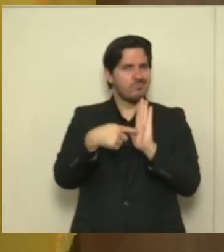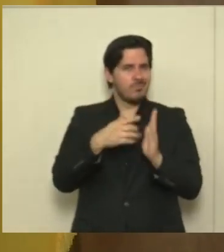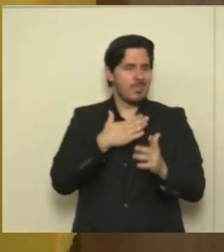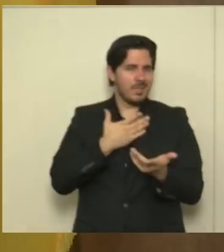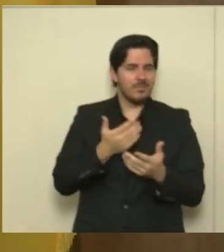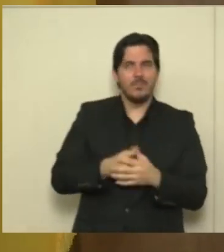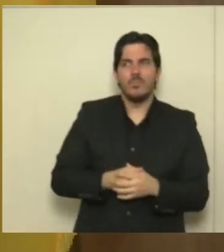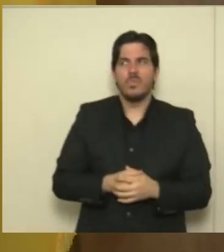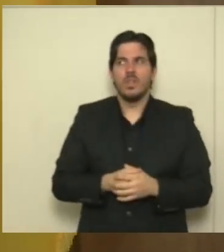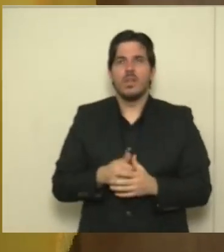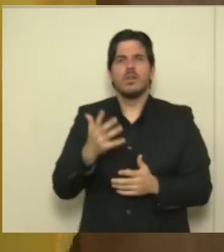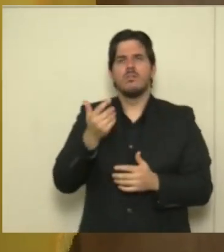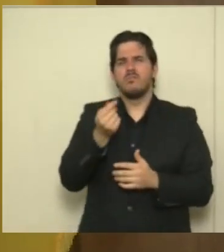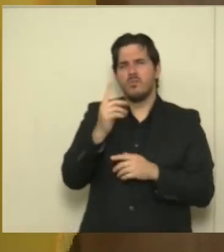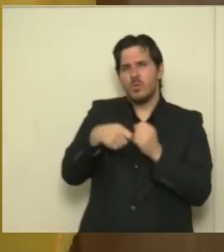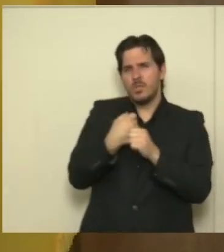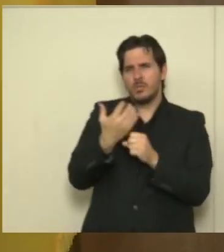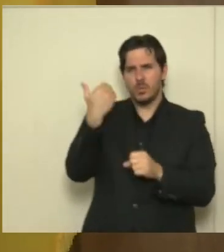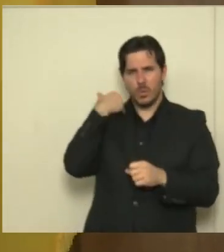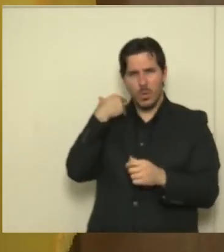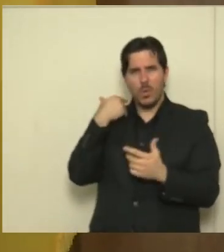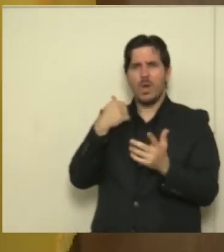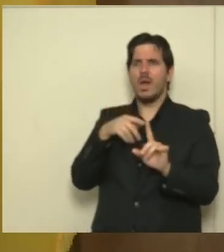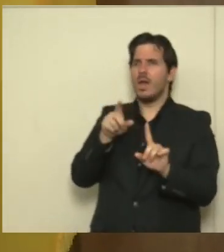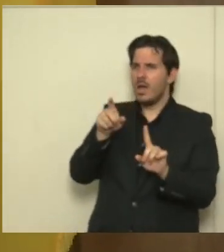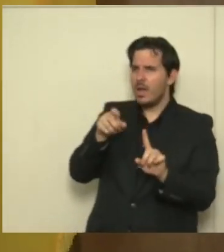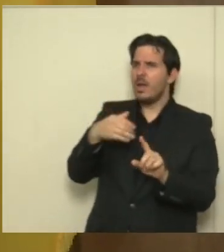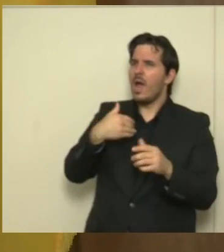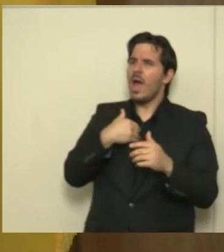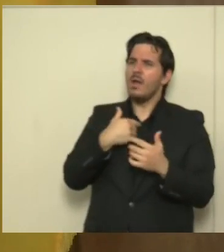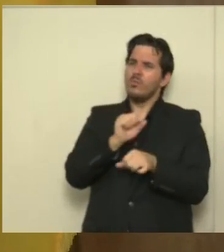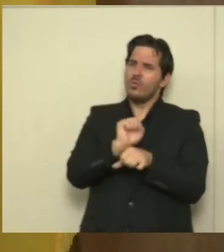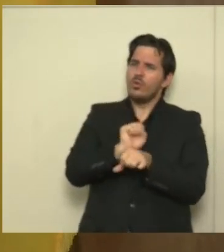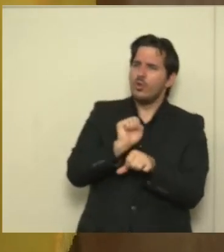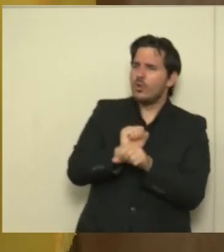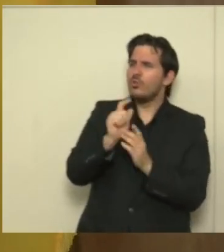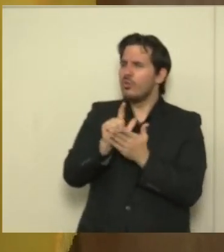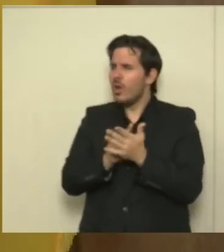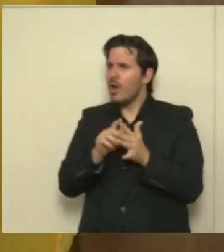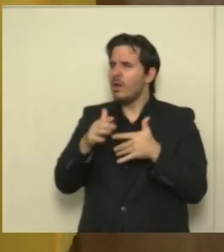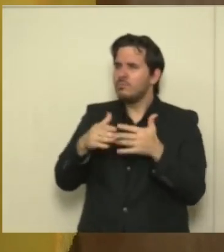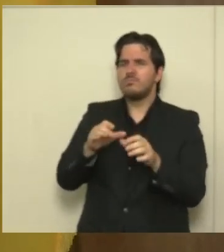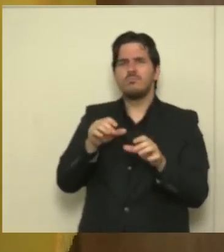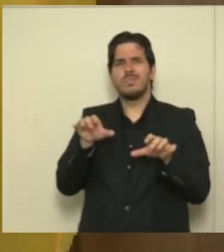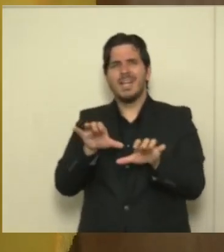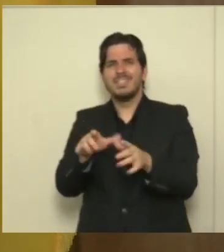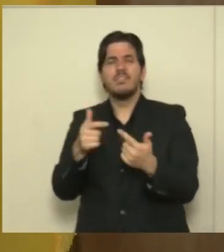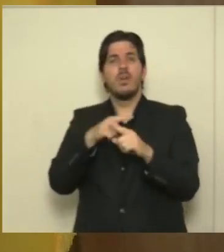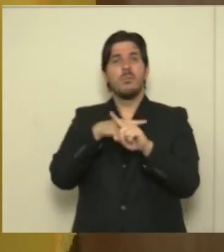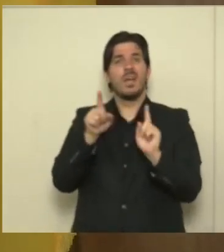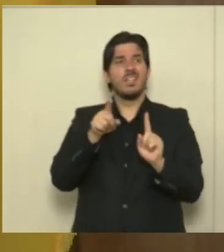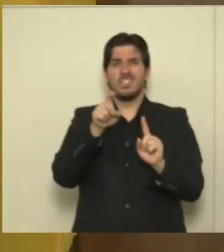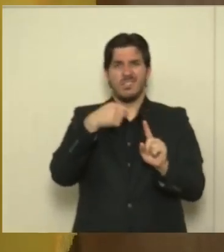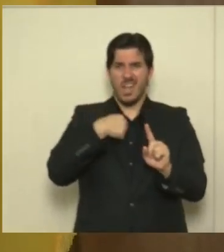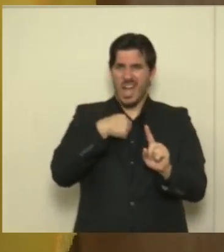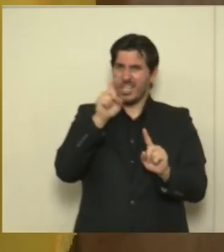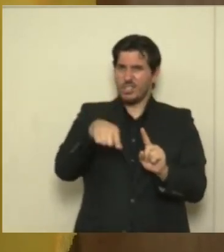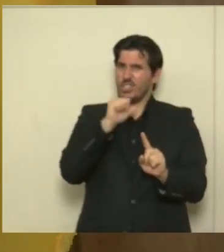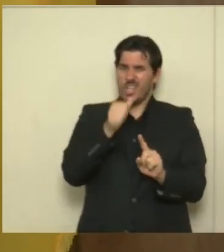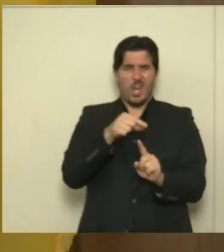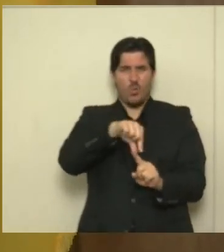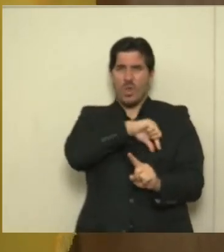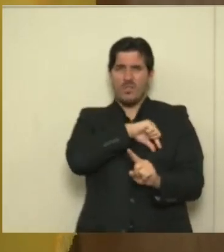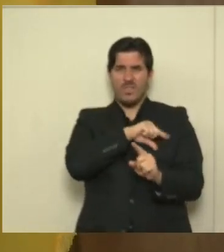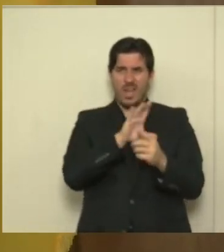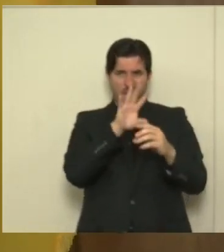license, I don't know that I could get through, I shouldn't get through, a judicial selection commission because I wasn't practicing law. And that would make me